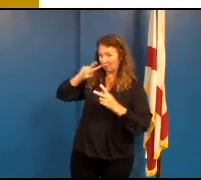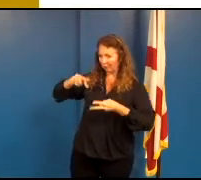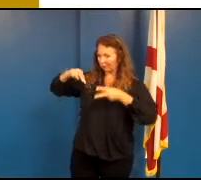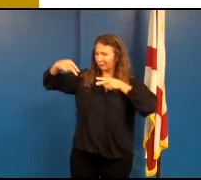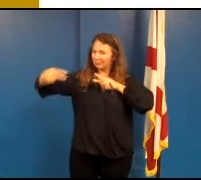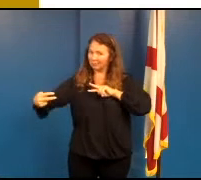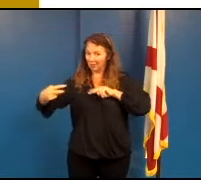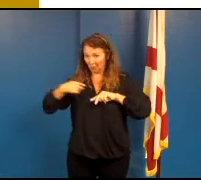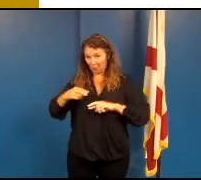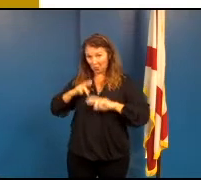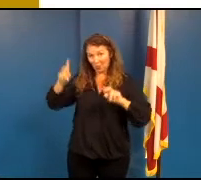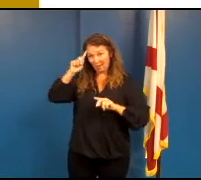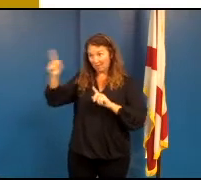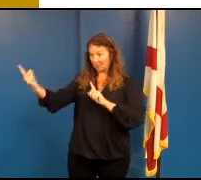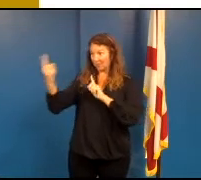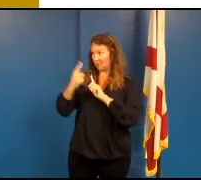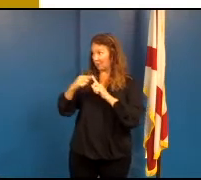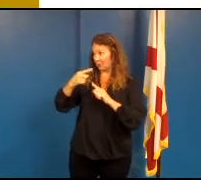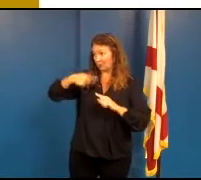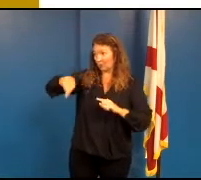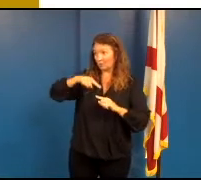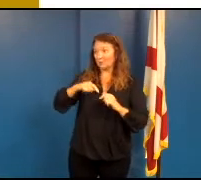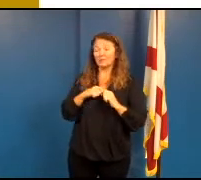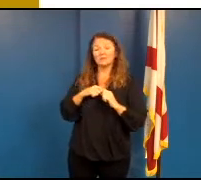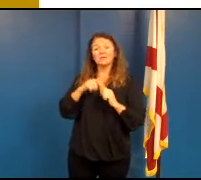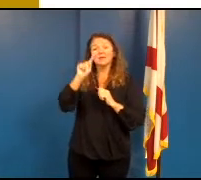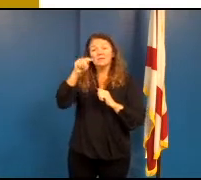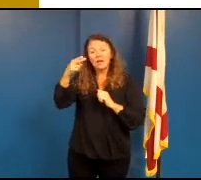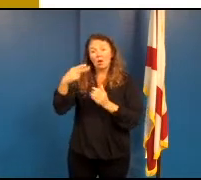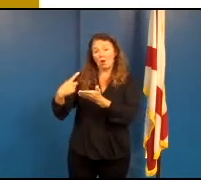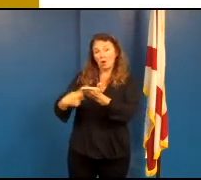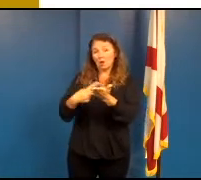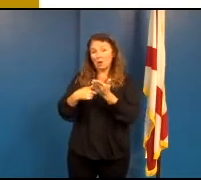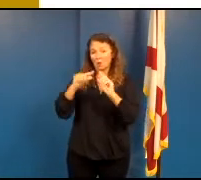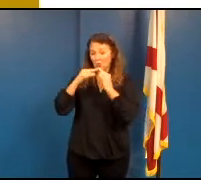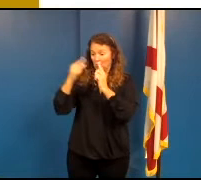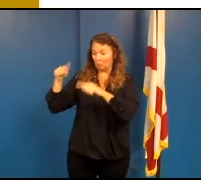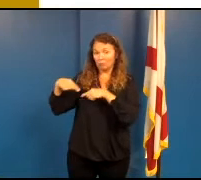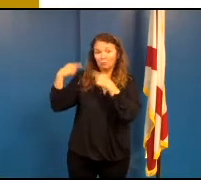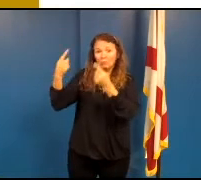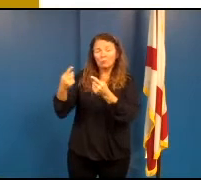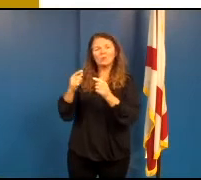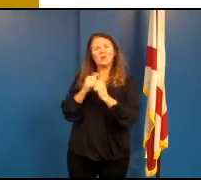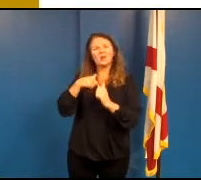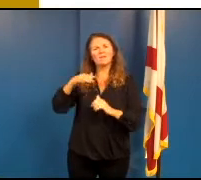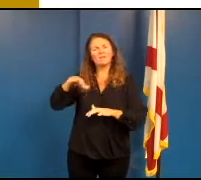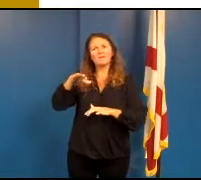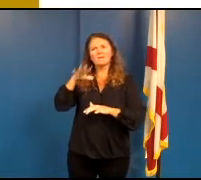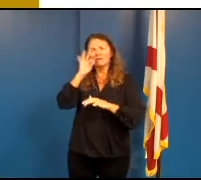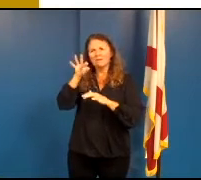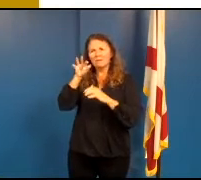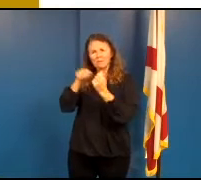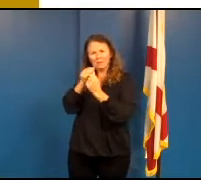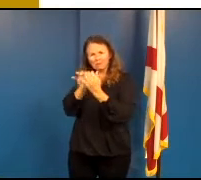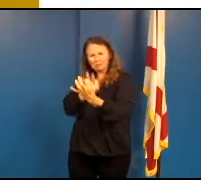But something that is emerging from the town halls and discussion groups we have is, how do we fine-tune and